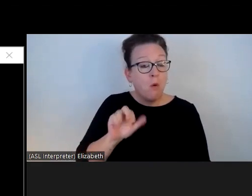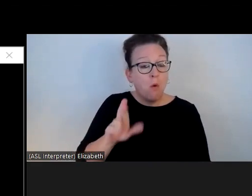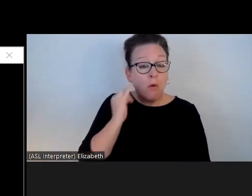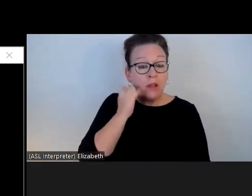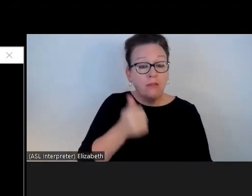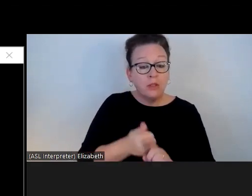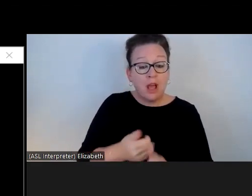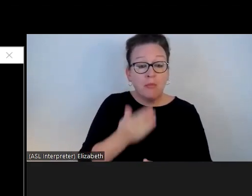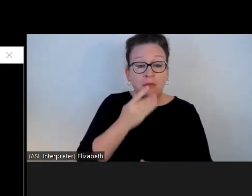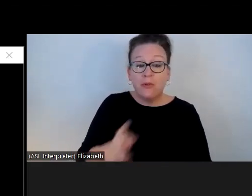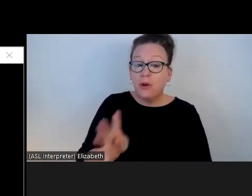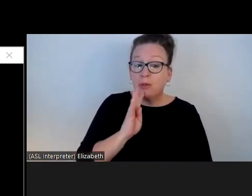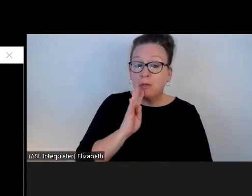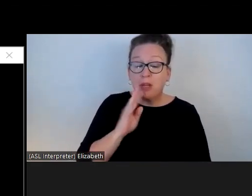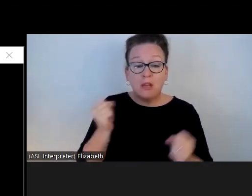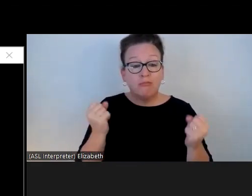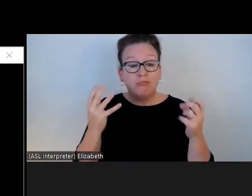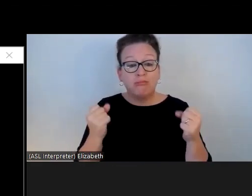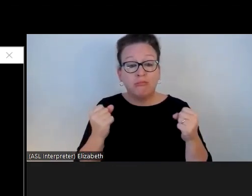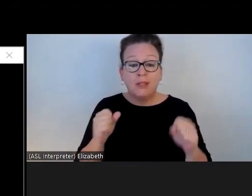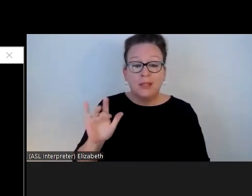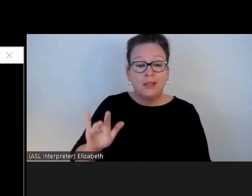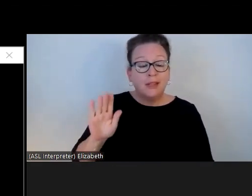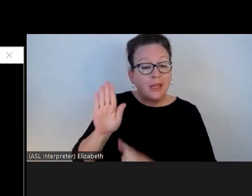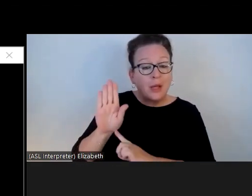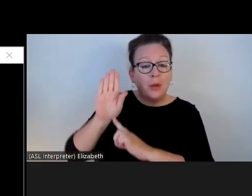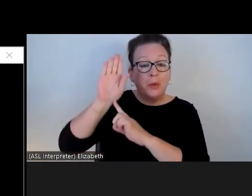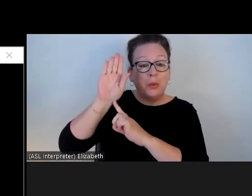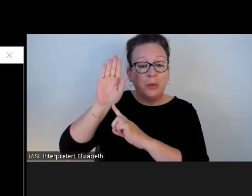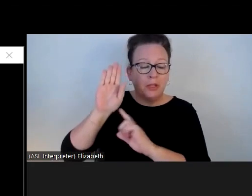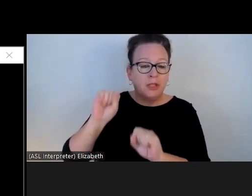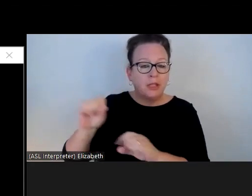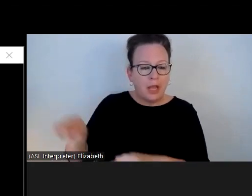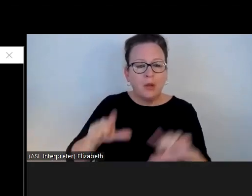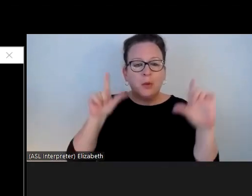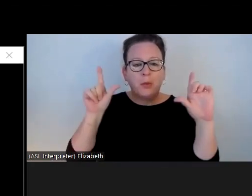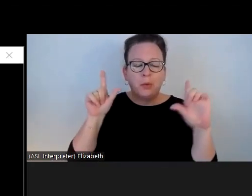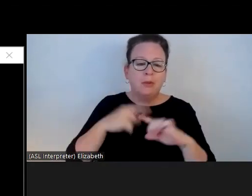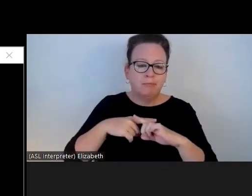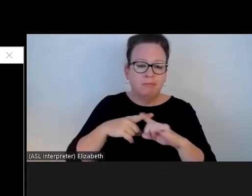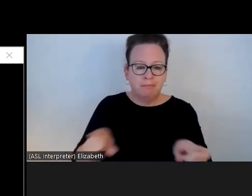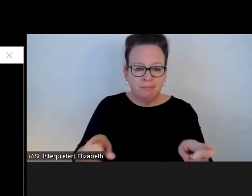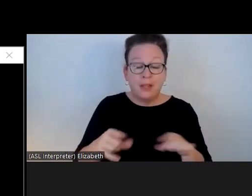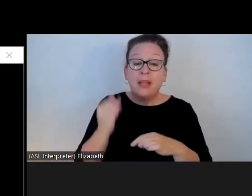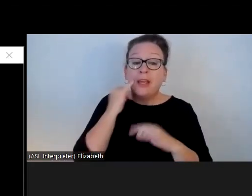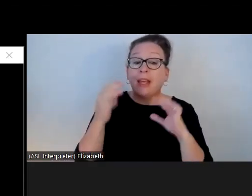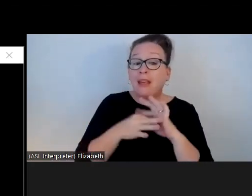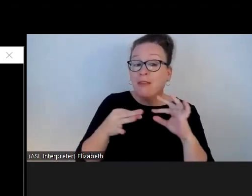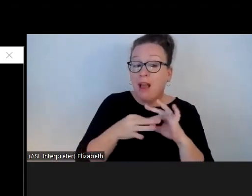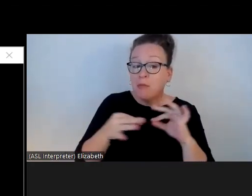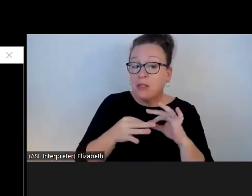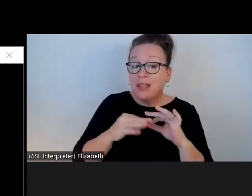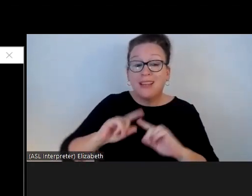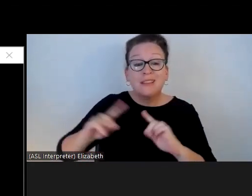comment, please raise your hand and I can unmute you. If you are commenting in another language, please speak into your